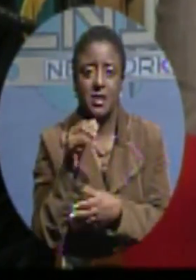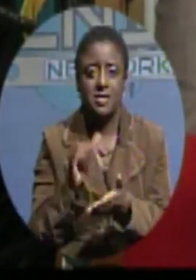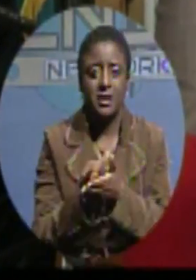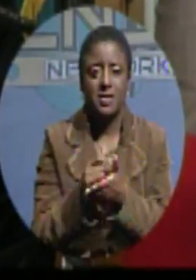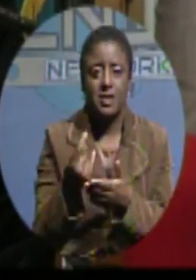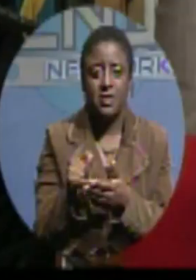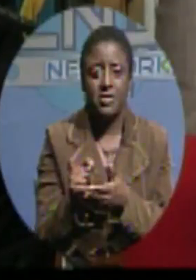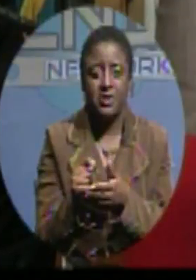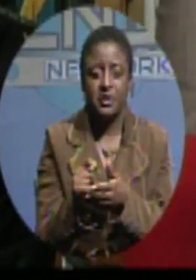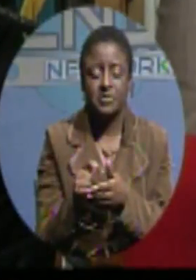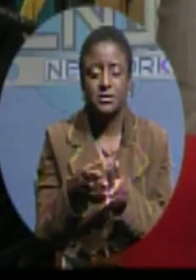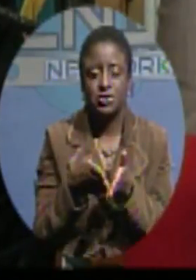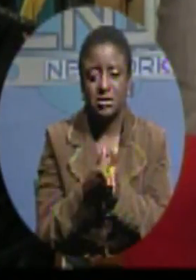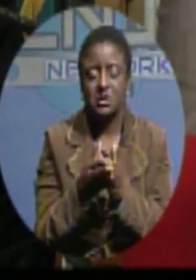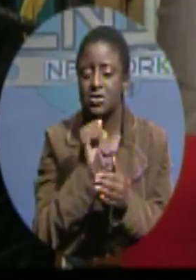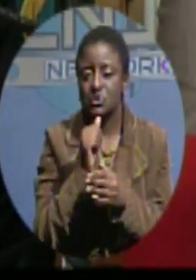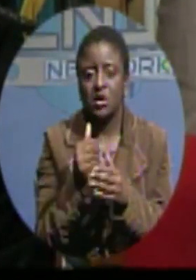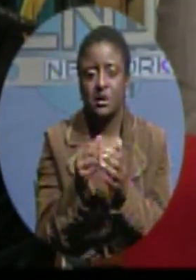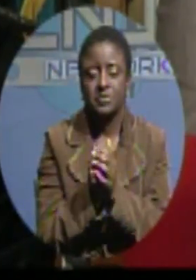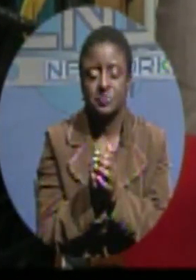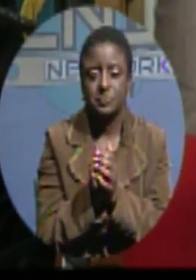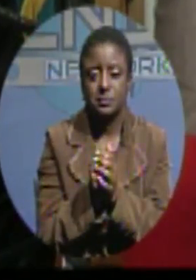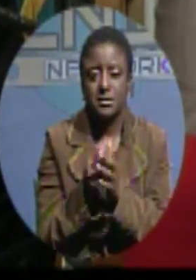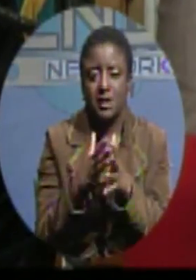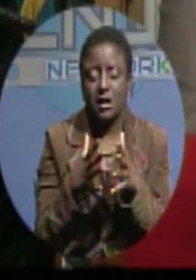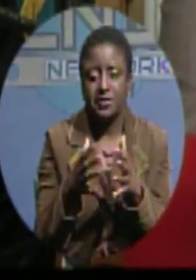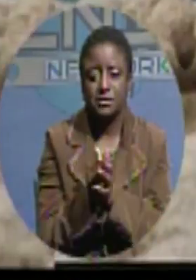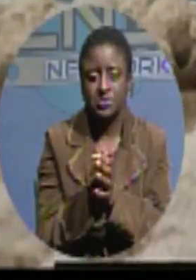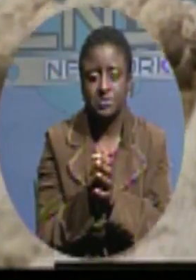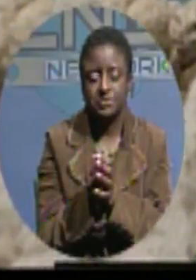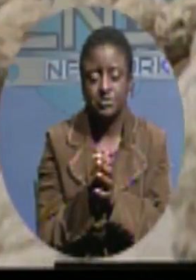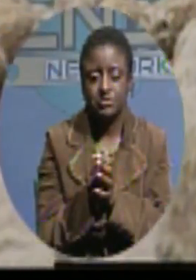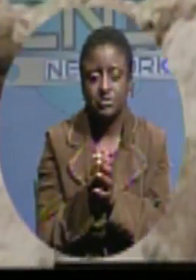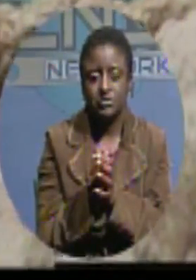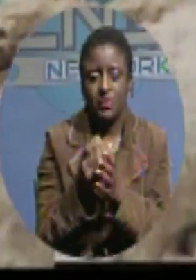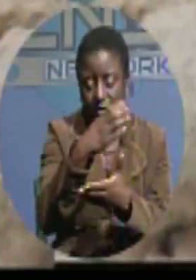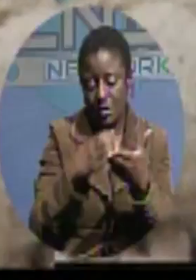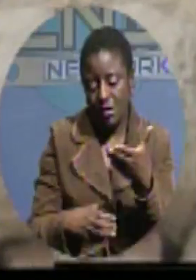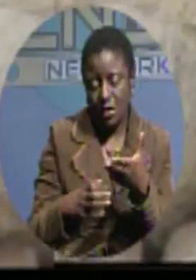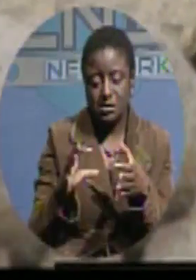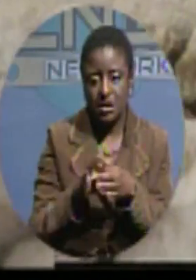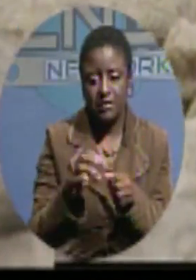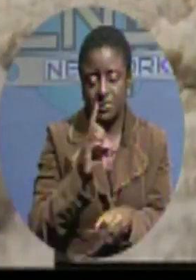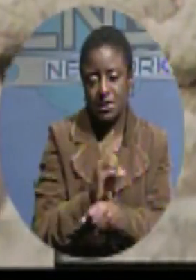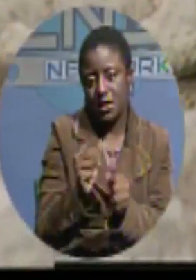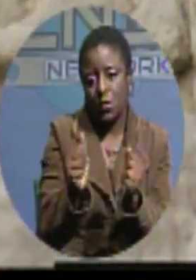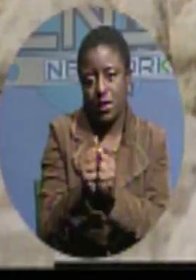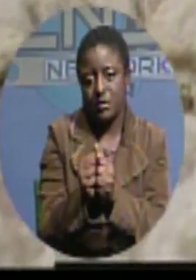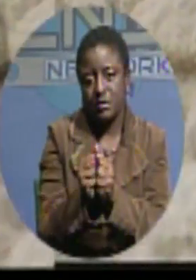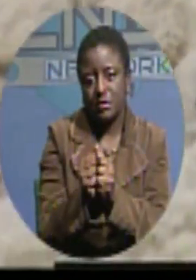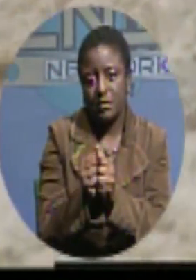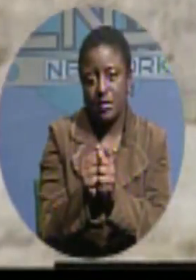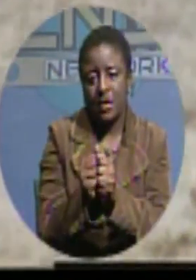pronounced. Minister Hanna-Martin says the responsibility for meeting the cost of dealing with pollution and for meeting the claims